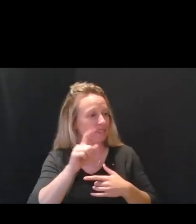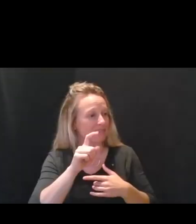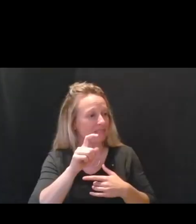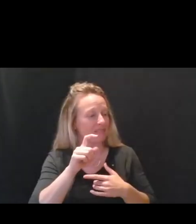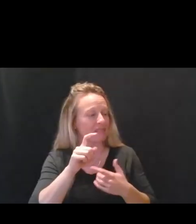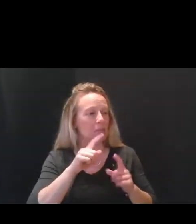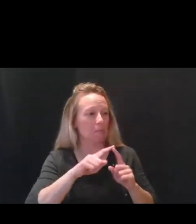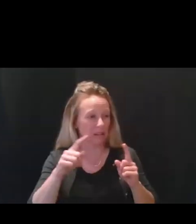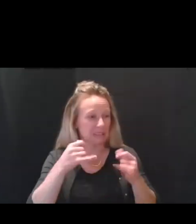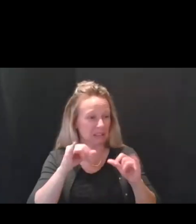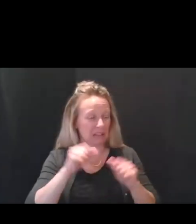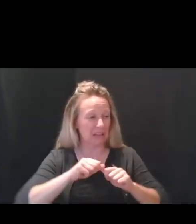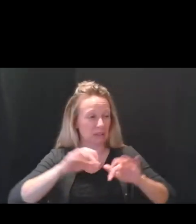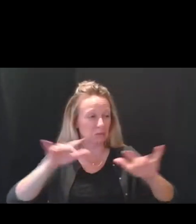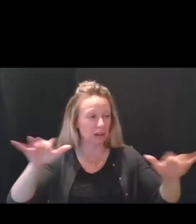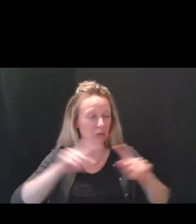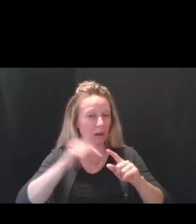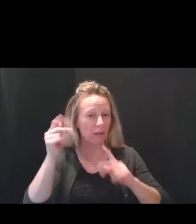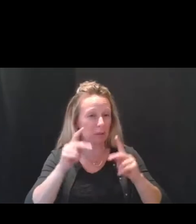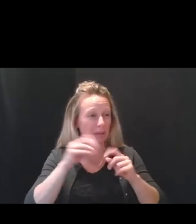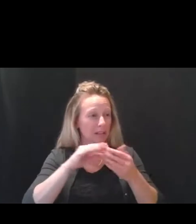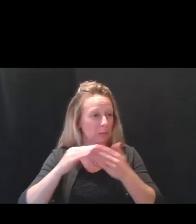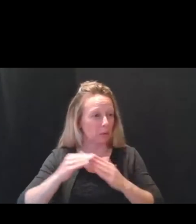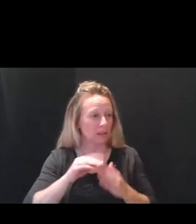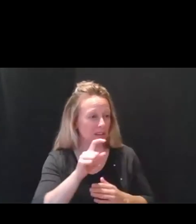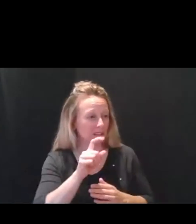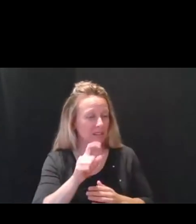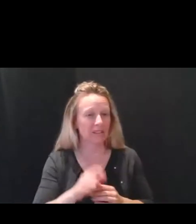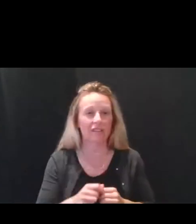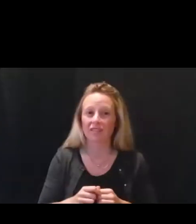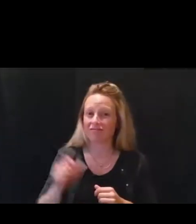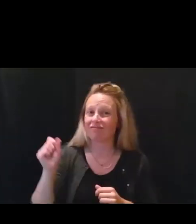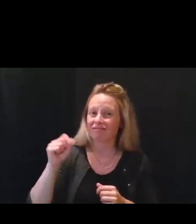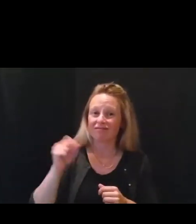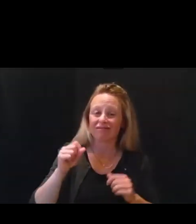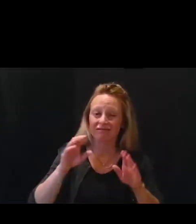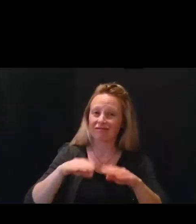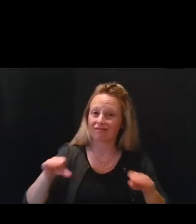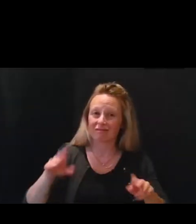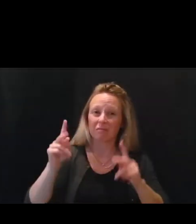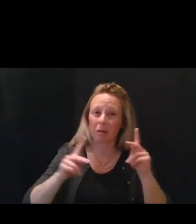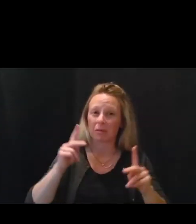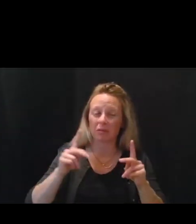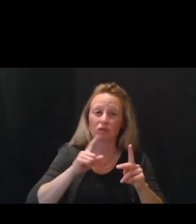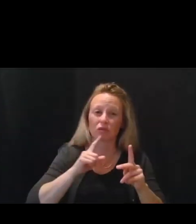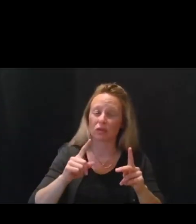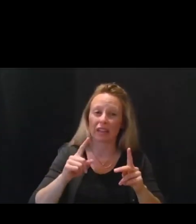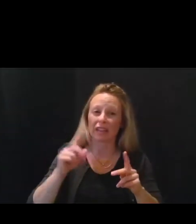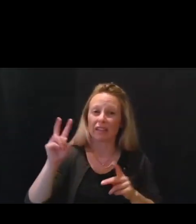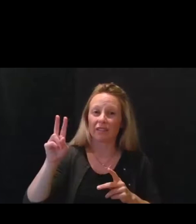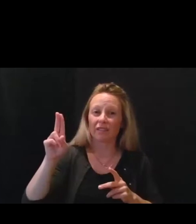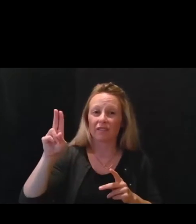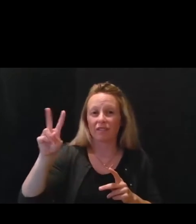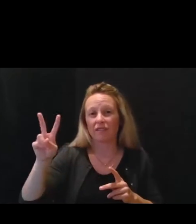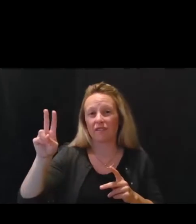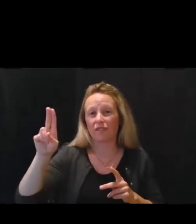the illness to others in the community? Yeah, pediatric population is very vulnerable. Also, at the